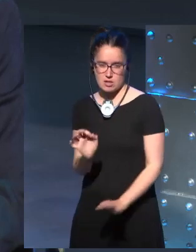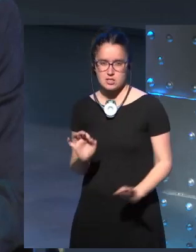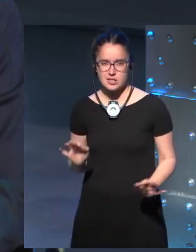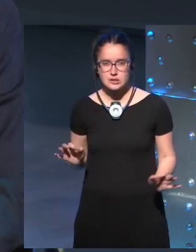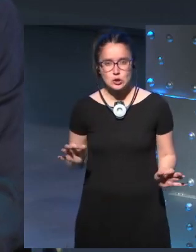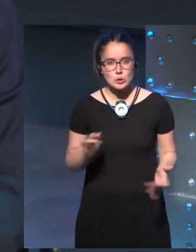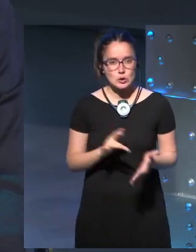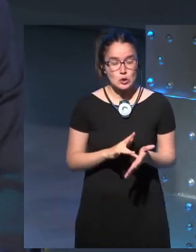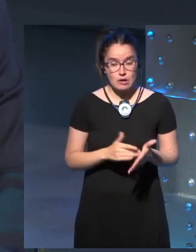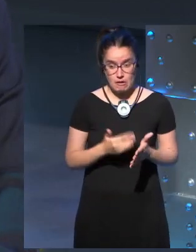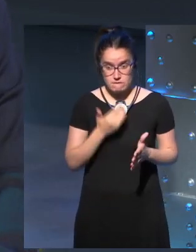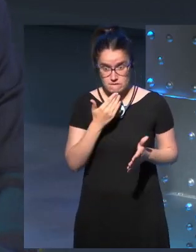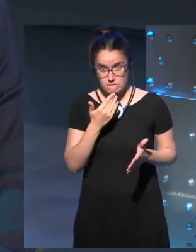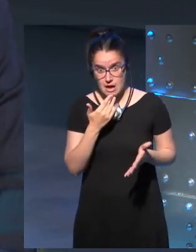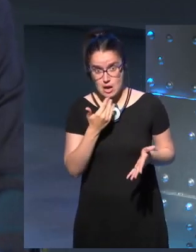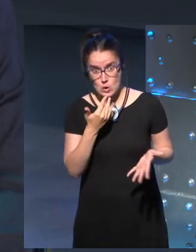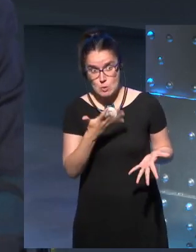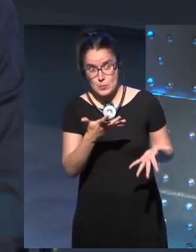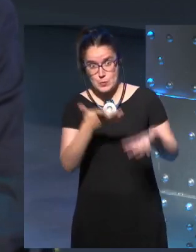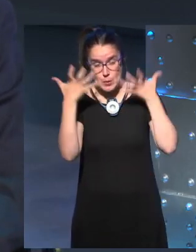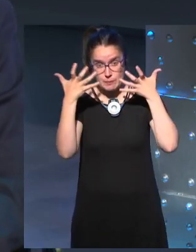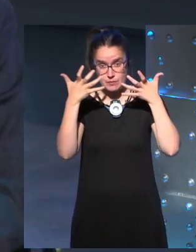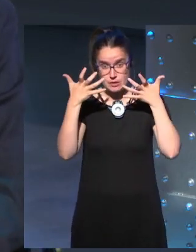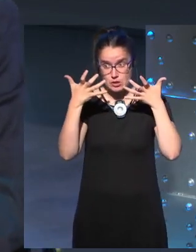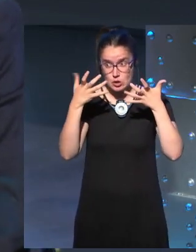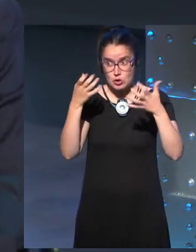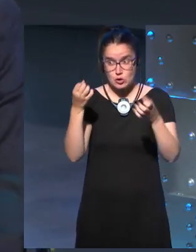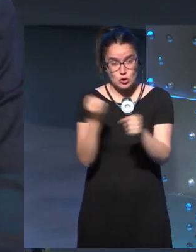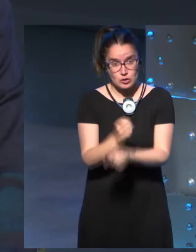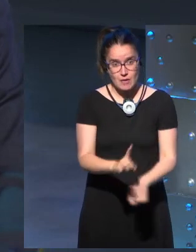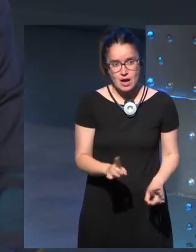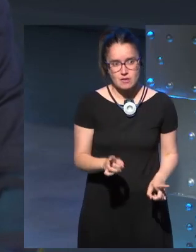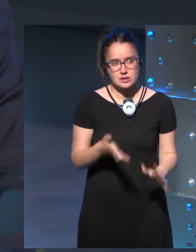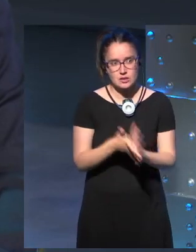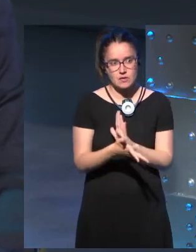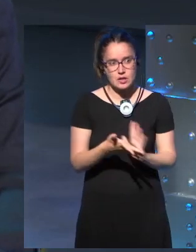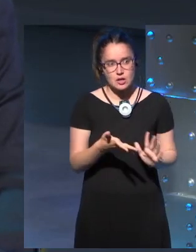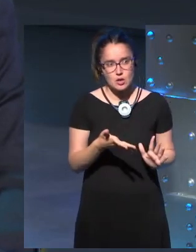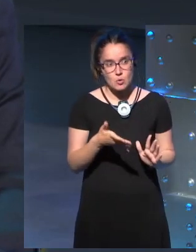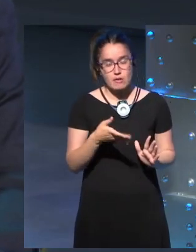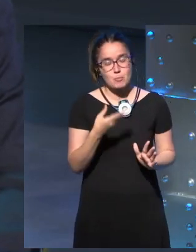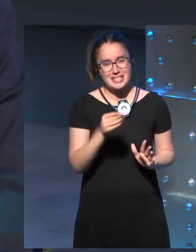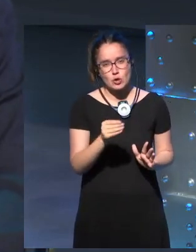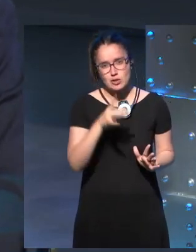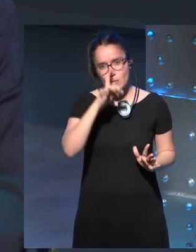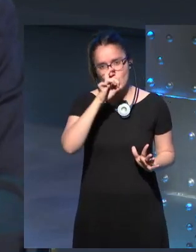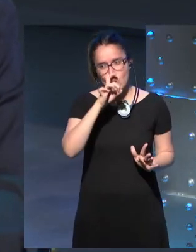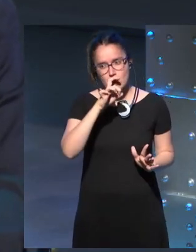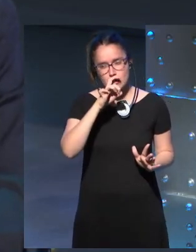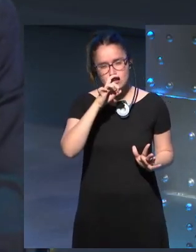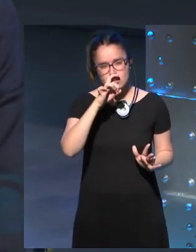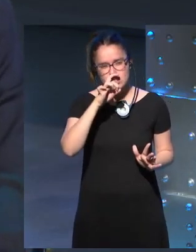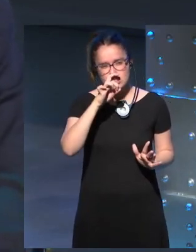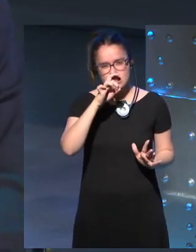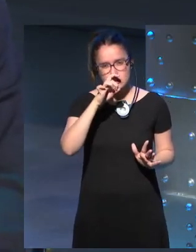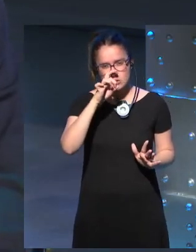quite losing, I mean, but we have been close to a title, and I've been able to